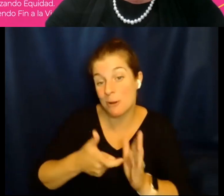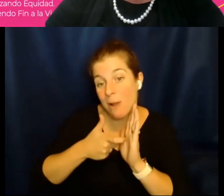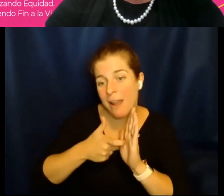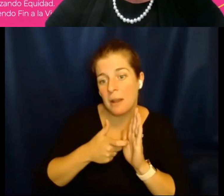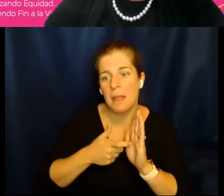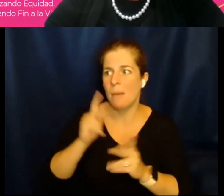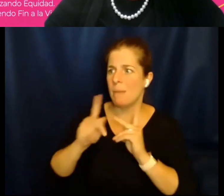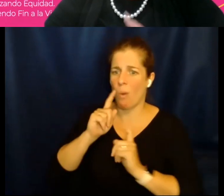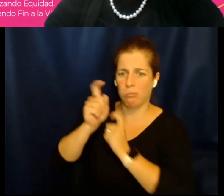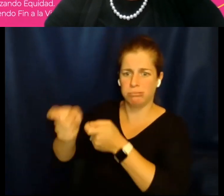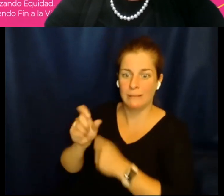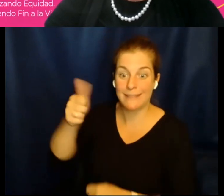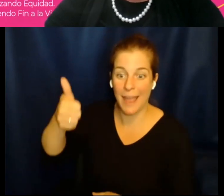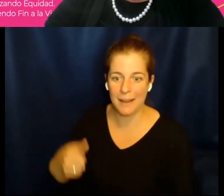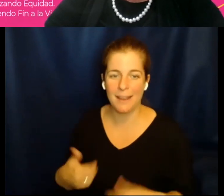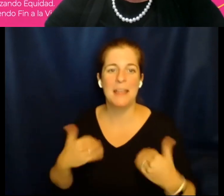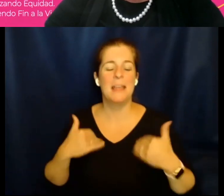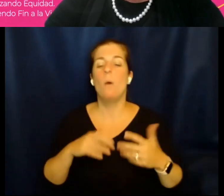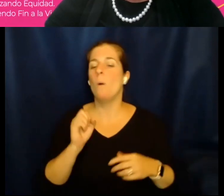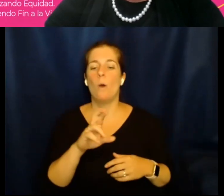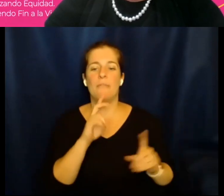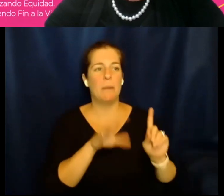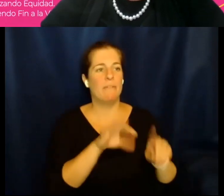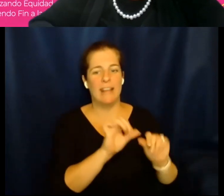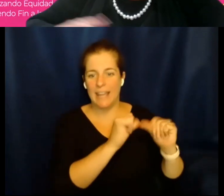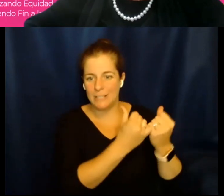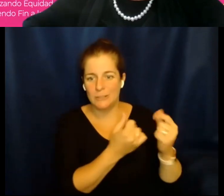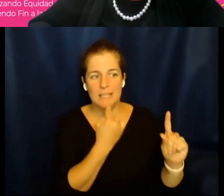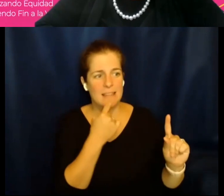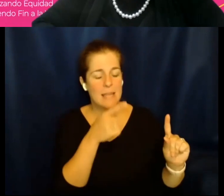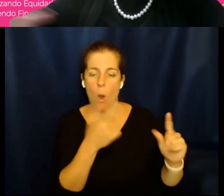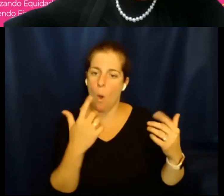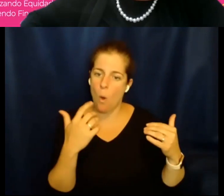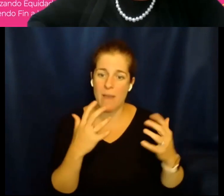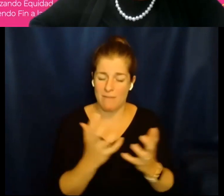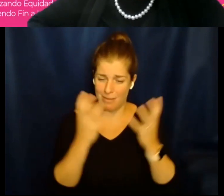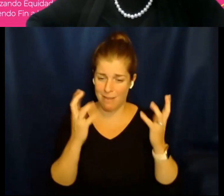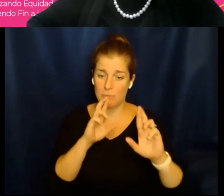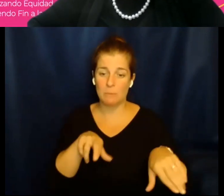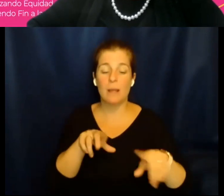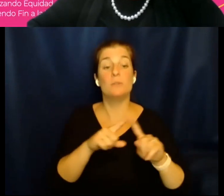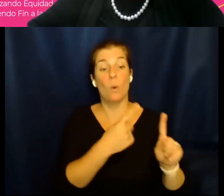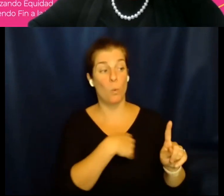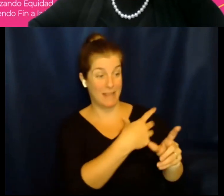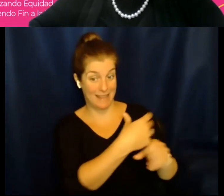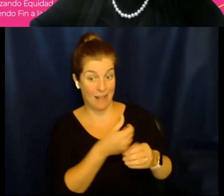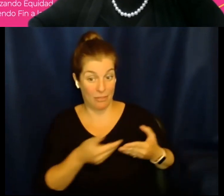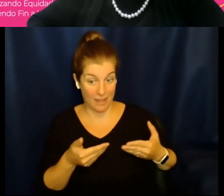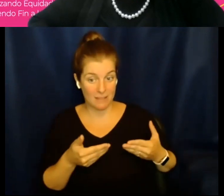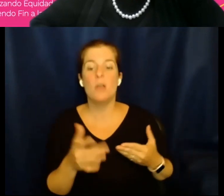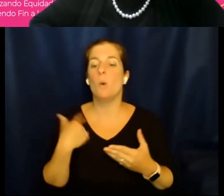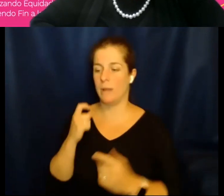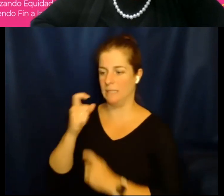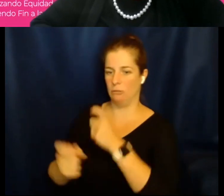these agencies, they'll say, oh, wow, we had an overwhelming response. So we do distribute as well for people in the border,